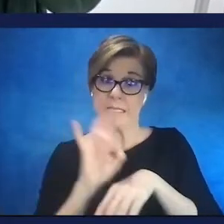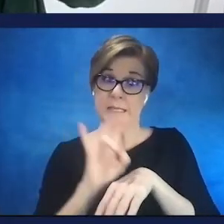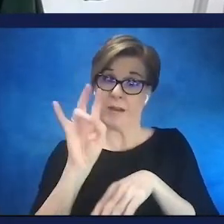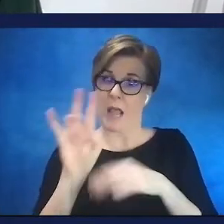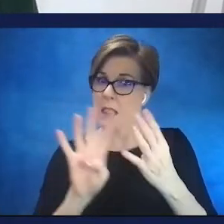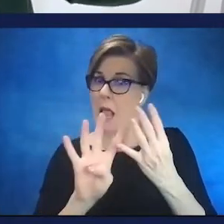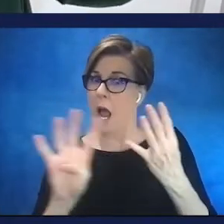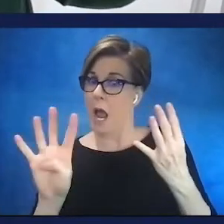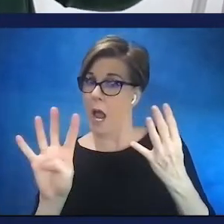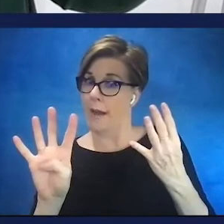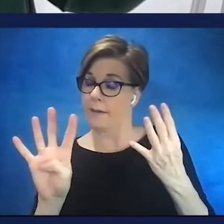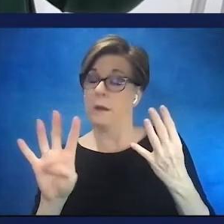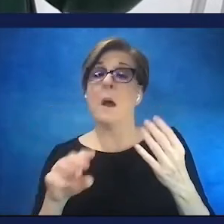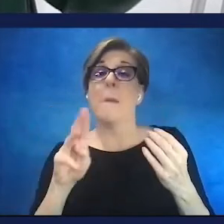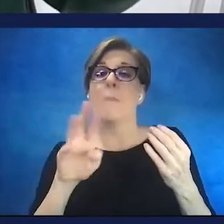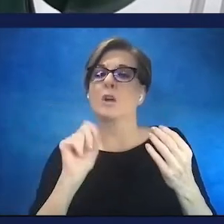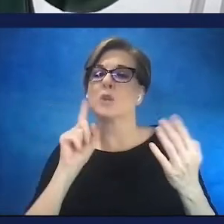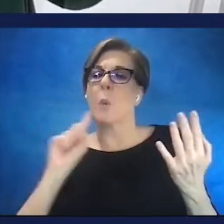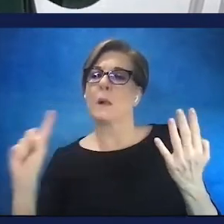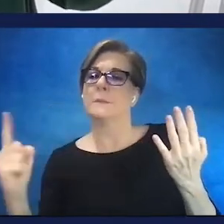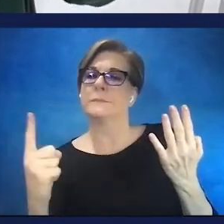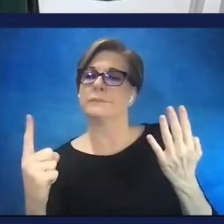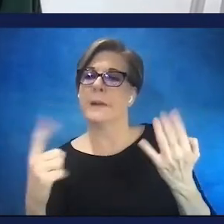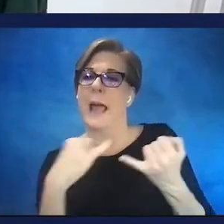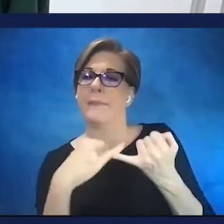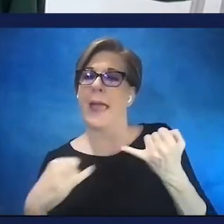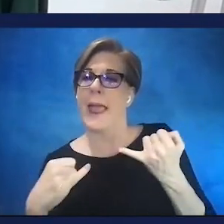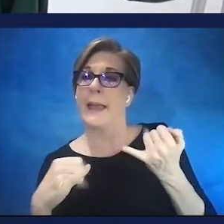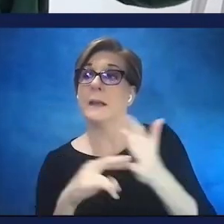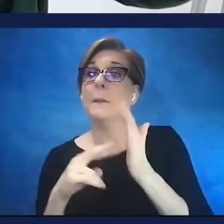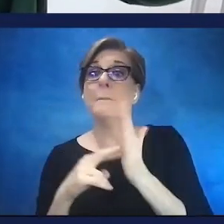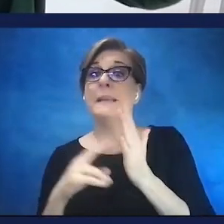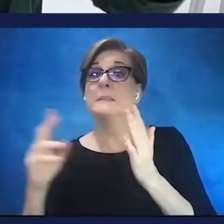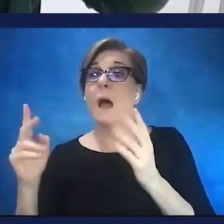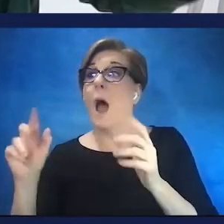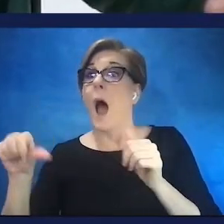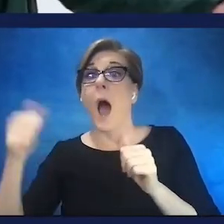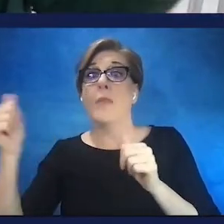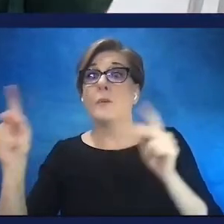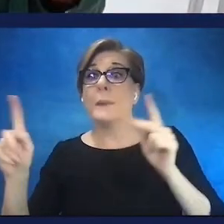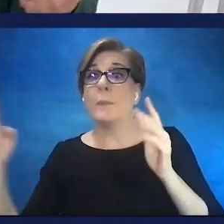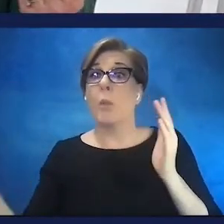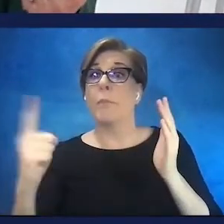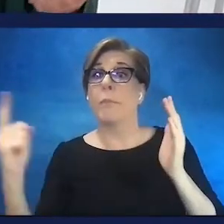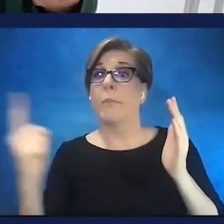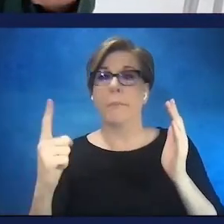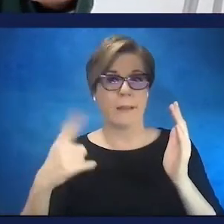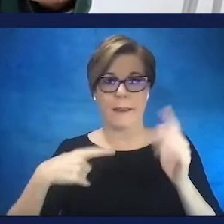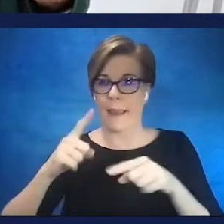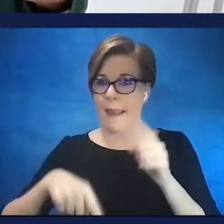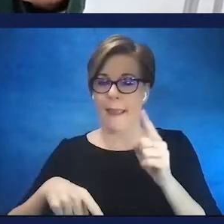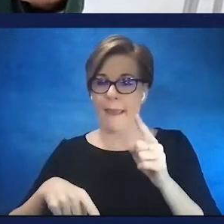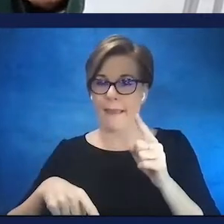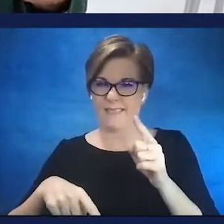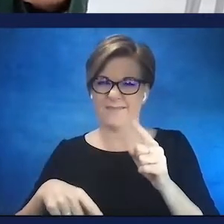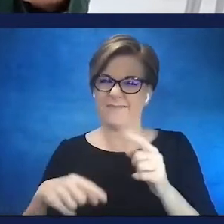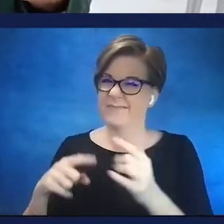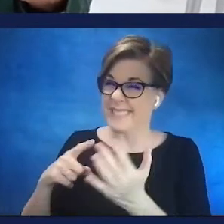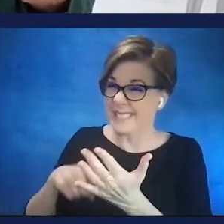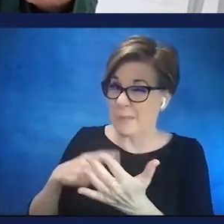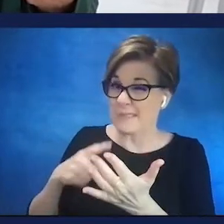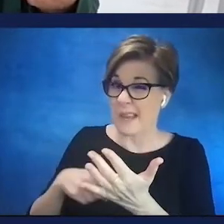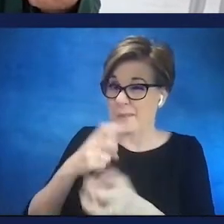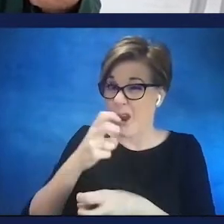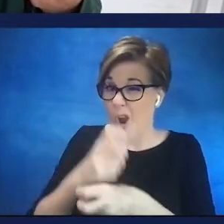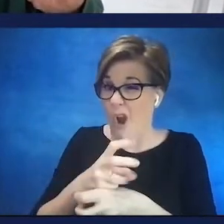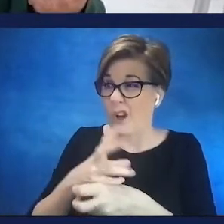7 p.m., they stand at the back of the line to make sure no one else gets in line behind them. And sometimes that's a little bit of